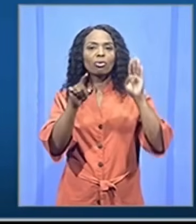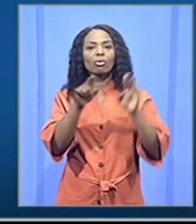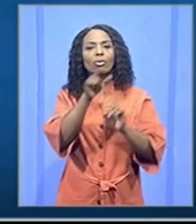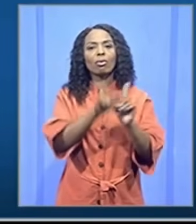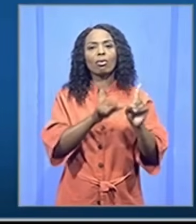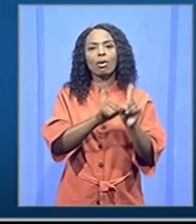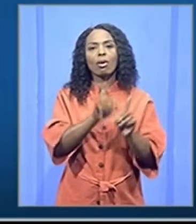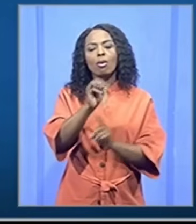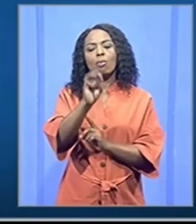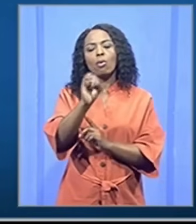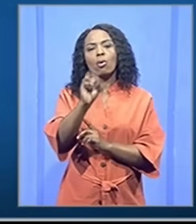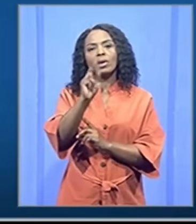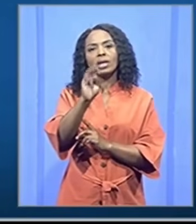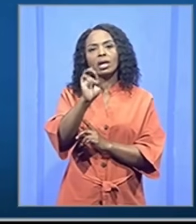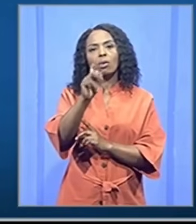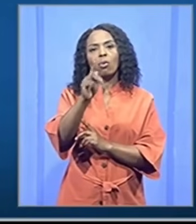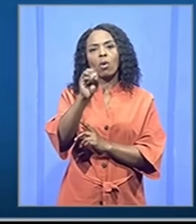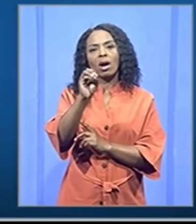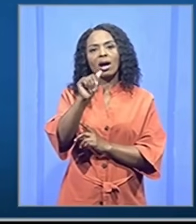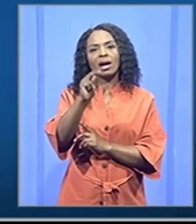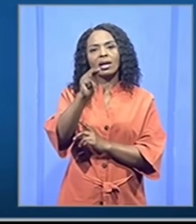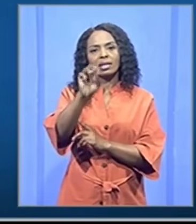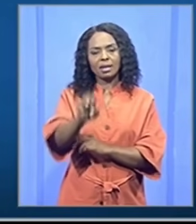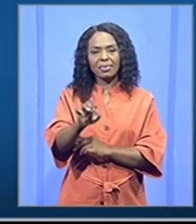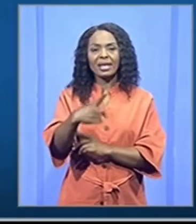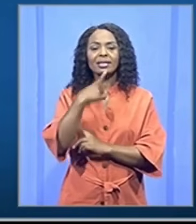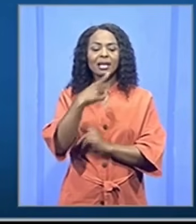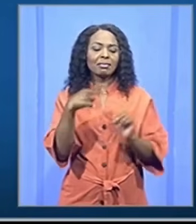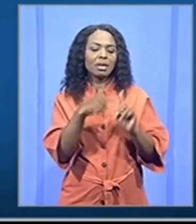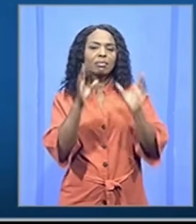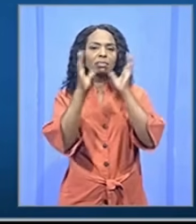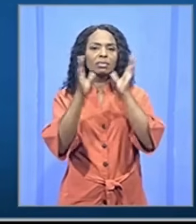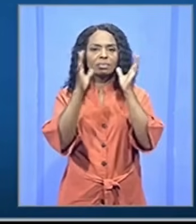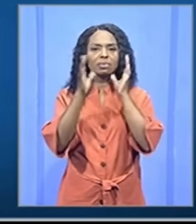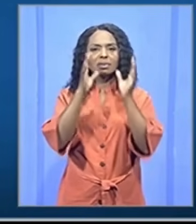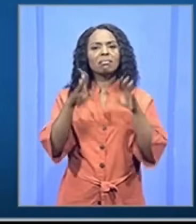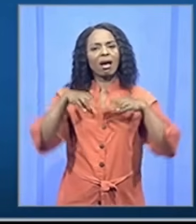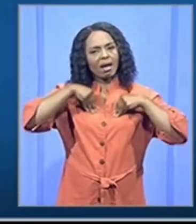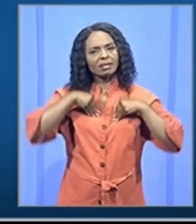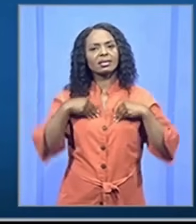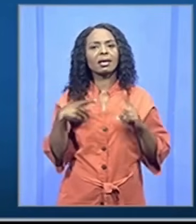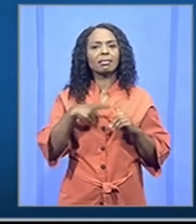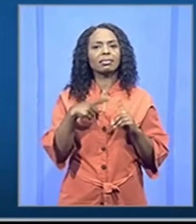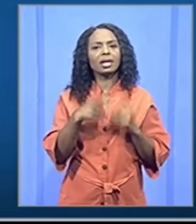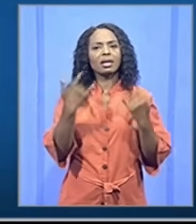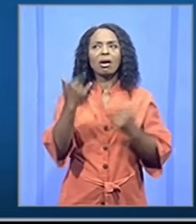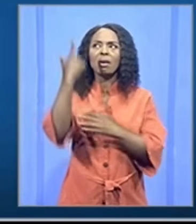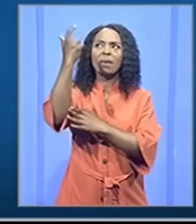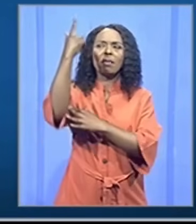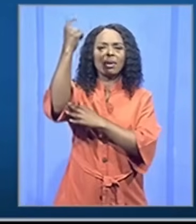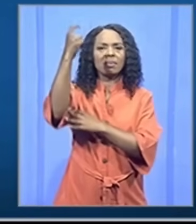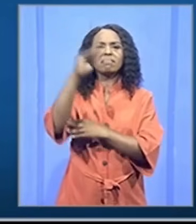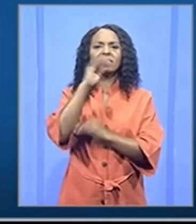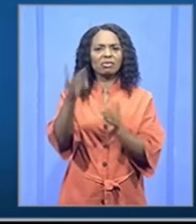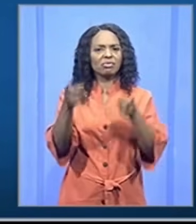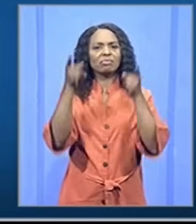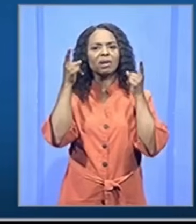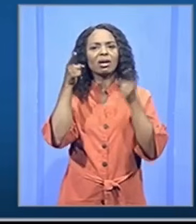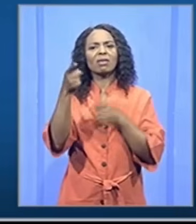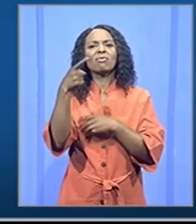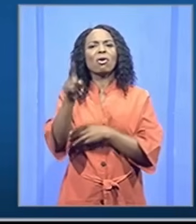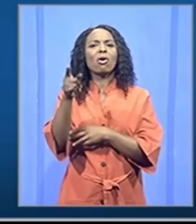Monekwane Duke Style Rakgwale o re Julius Malema o swanetse go amogela sethunya ke segale sa go bolaya